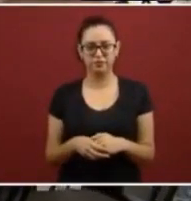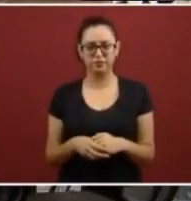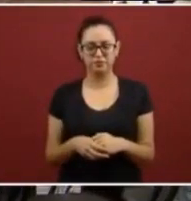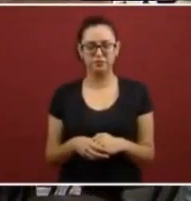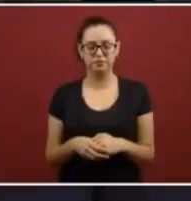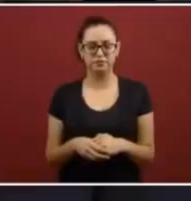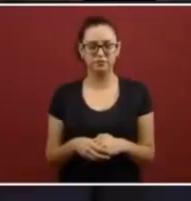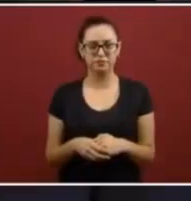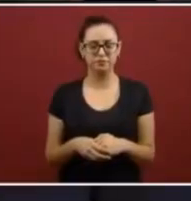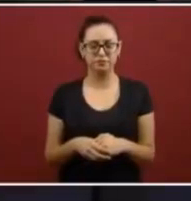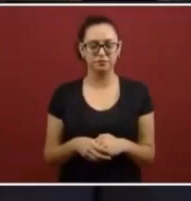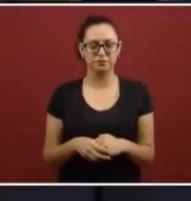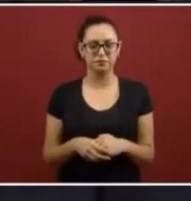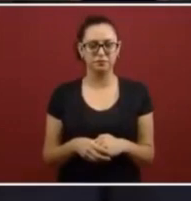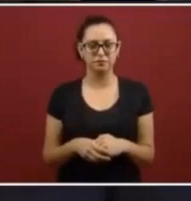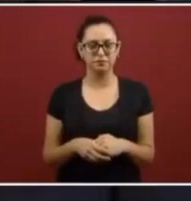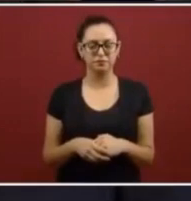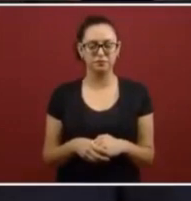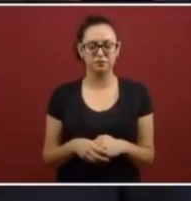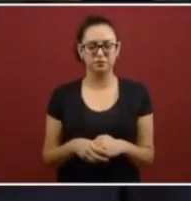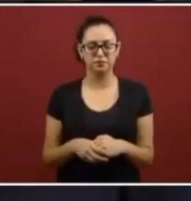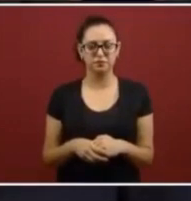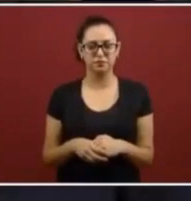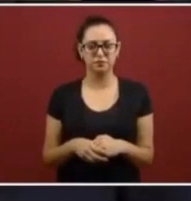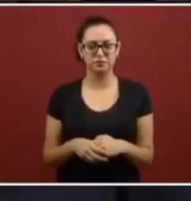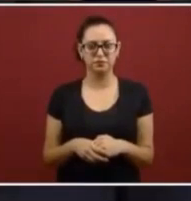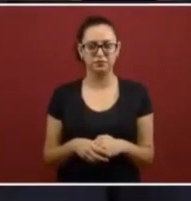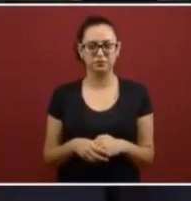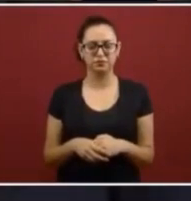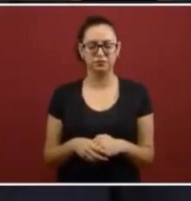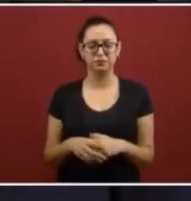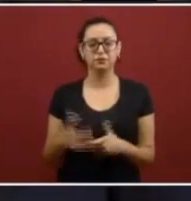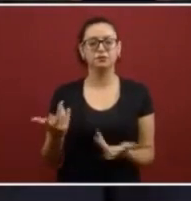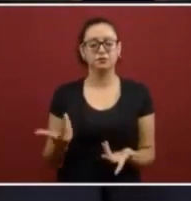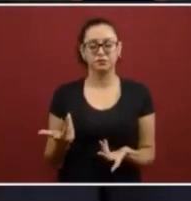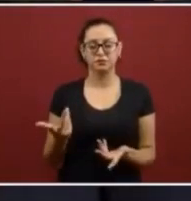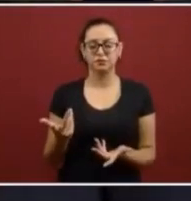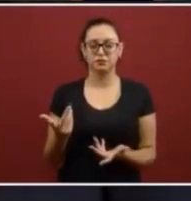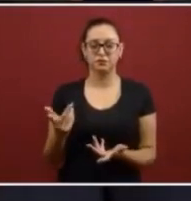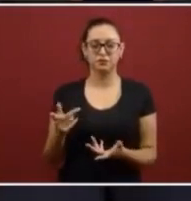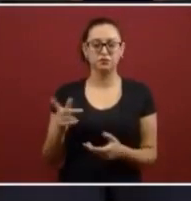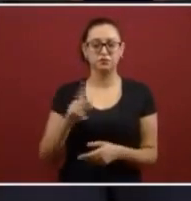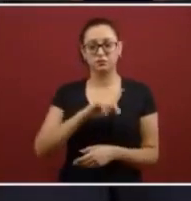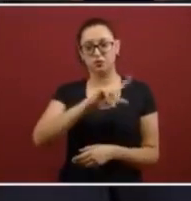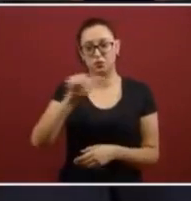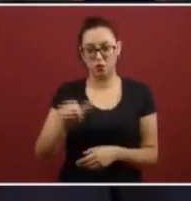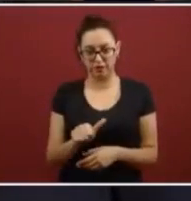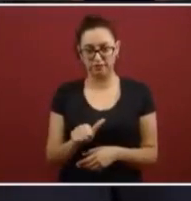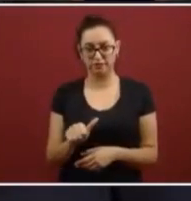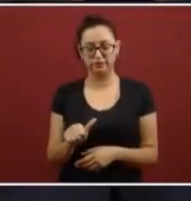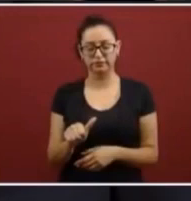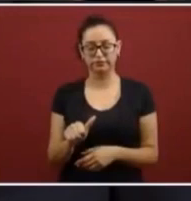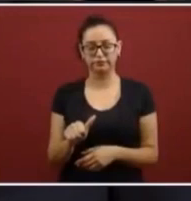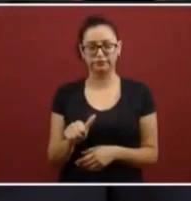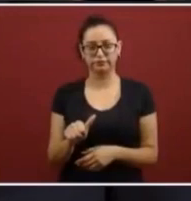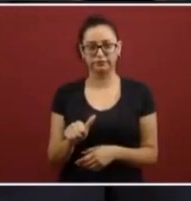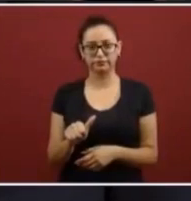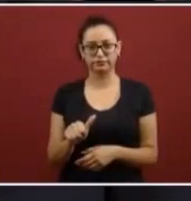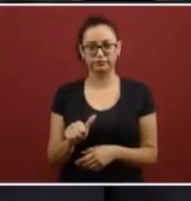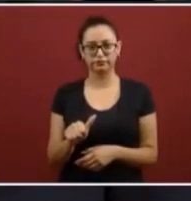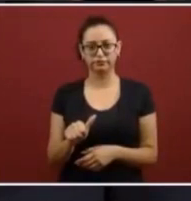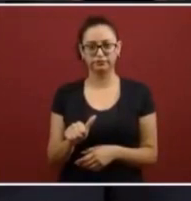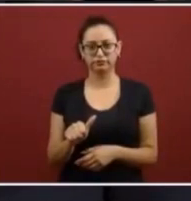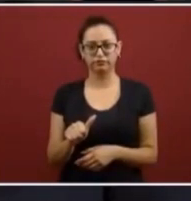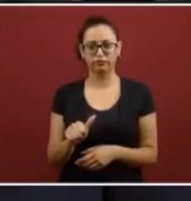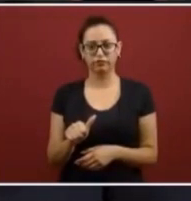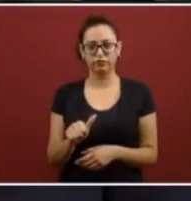of Oaxaca, y which luego are the poorest in the country. And then se